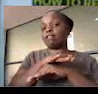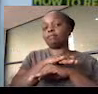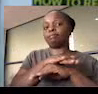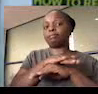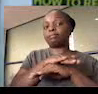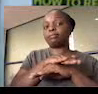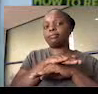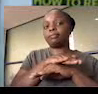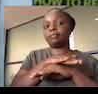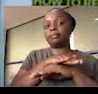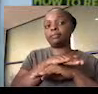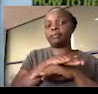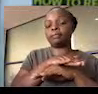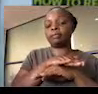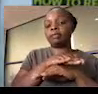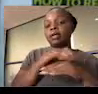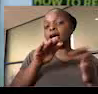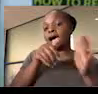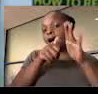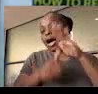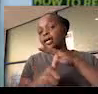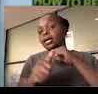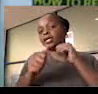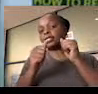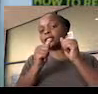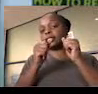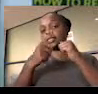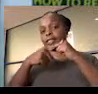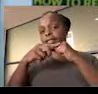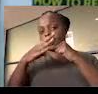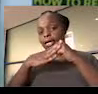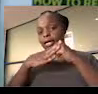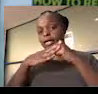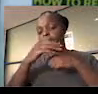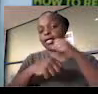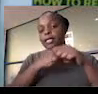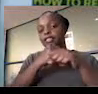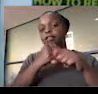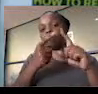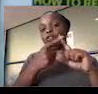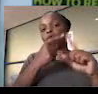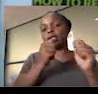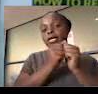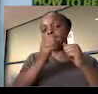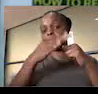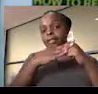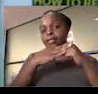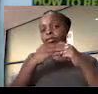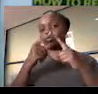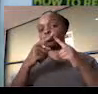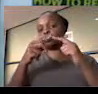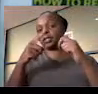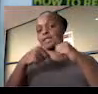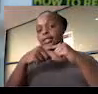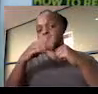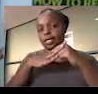Easy. Funeral Made Easy is to help Kenyans to mourn